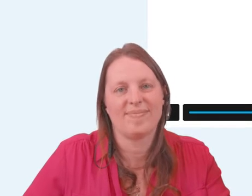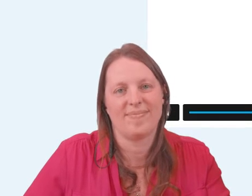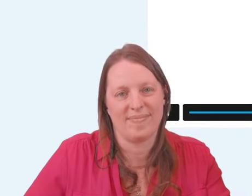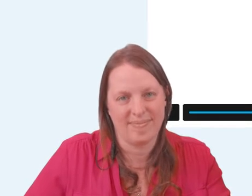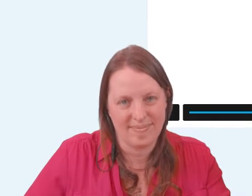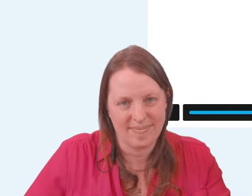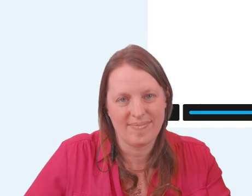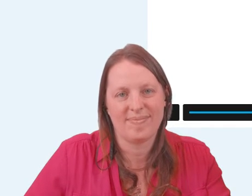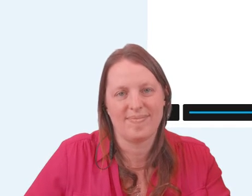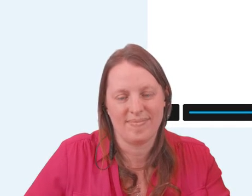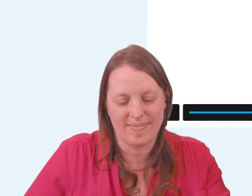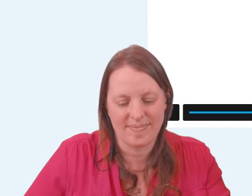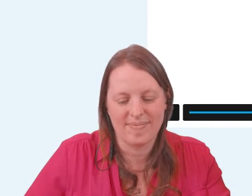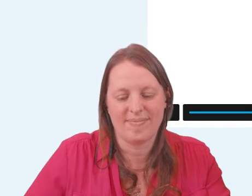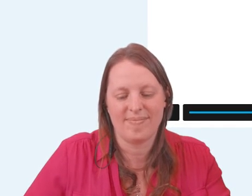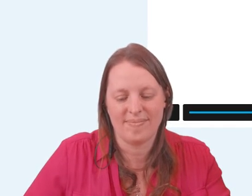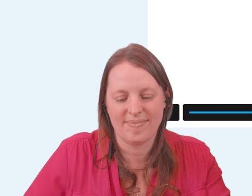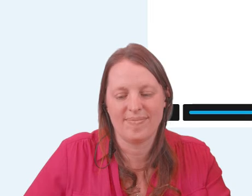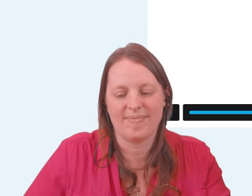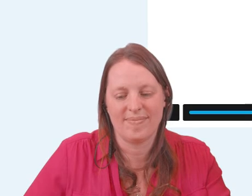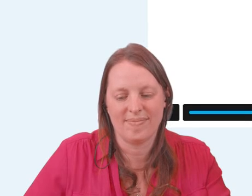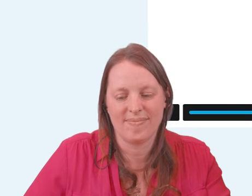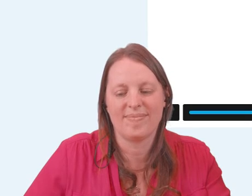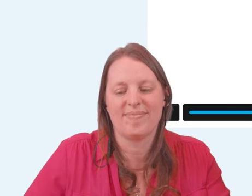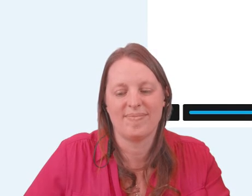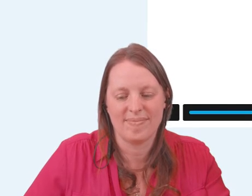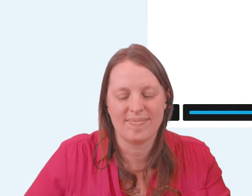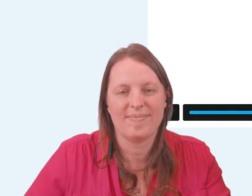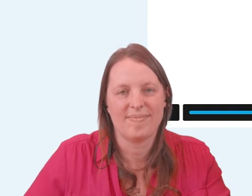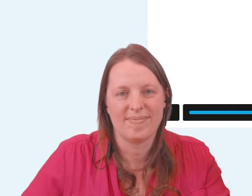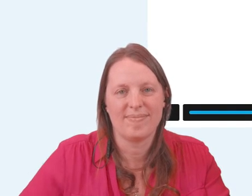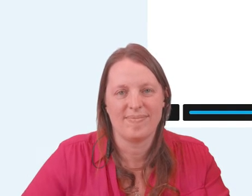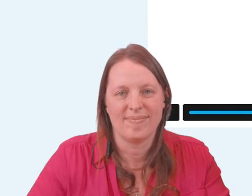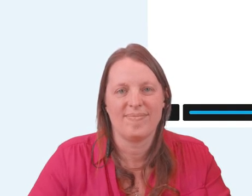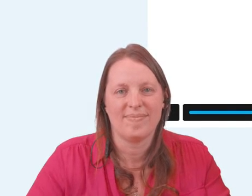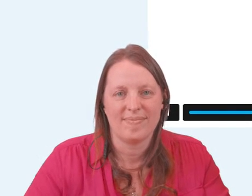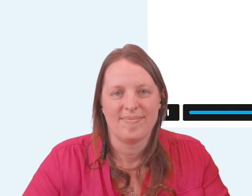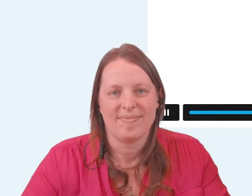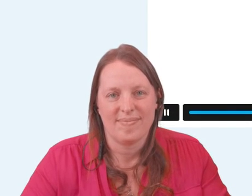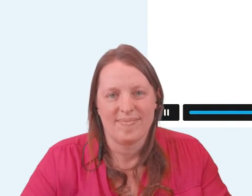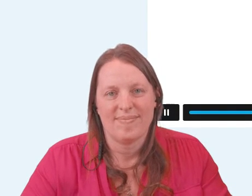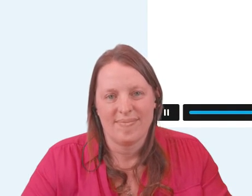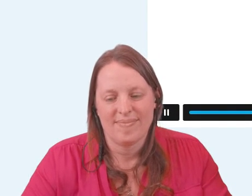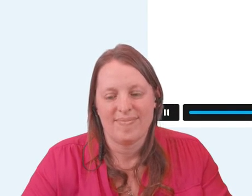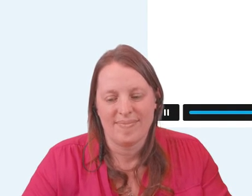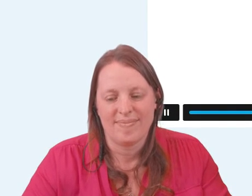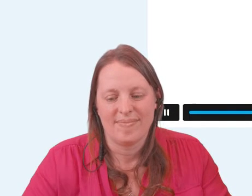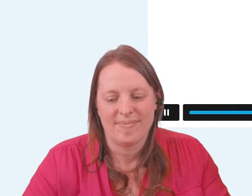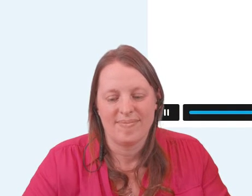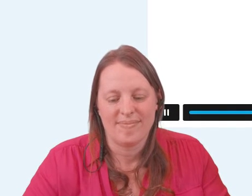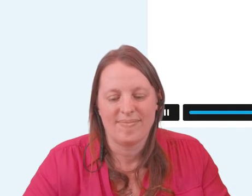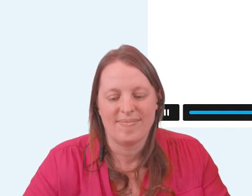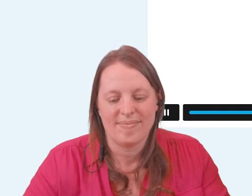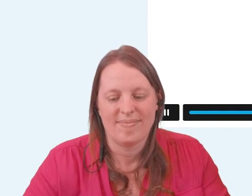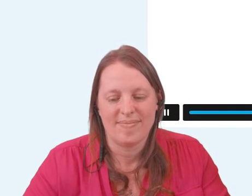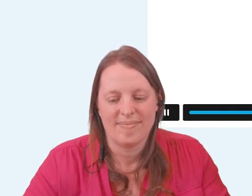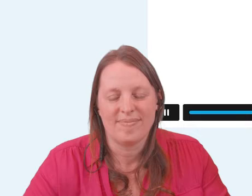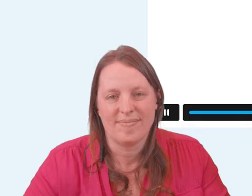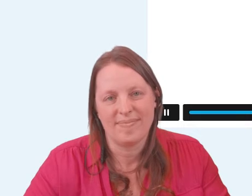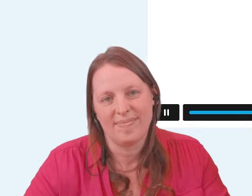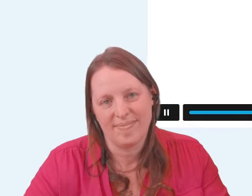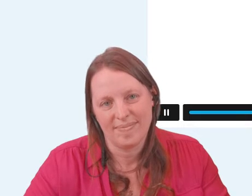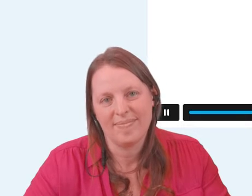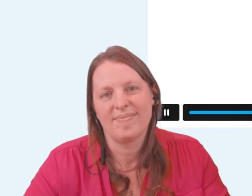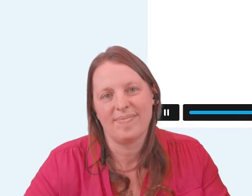be inhibitory. At first, excitatory. You had a strong nystagmus beating to